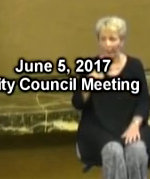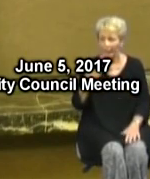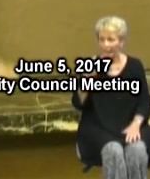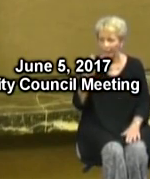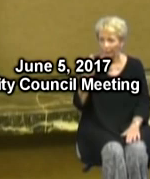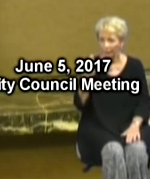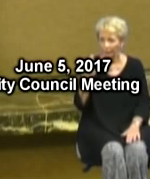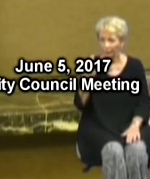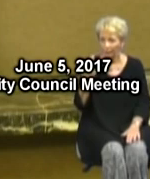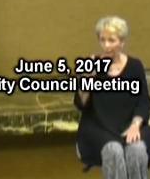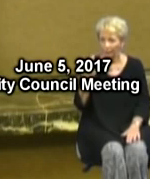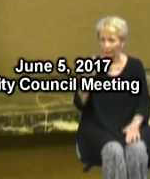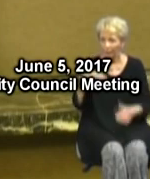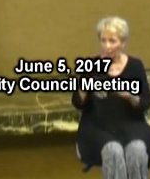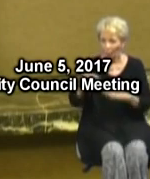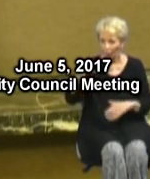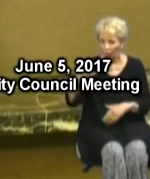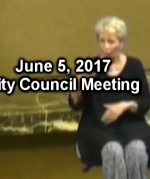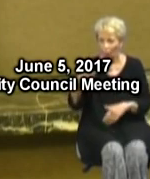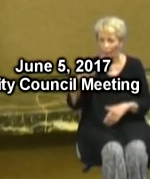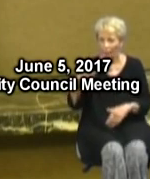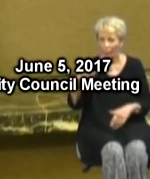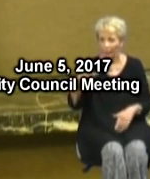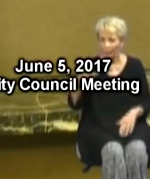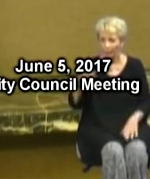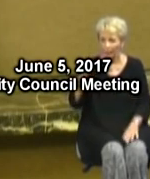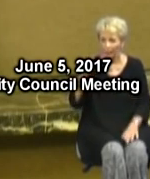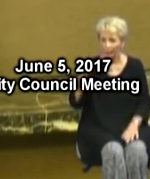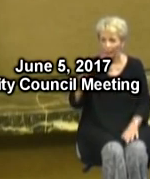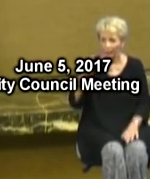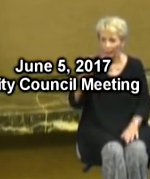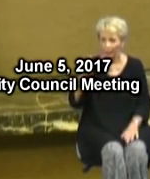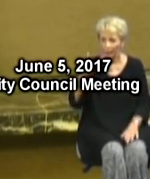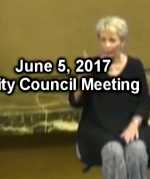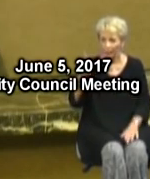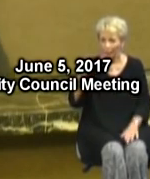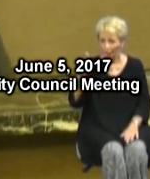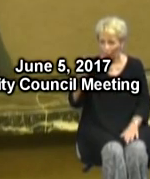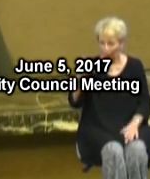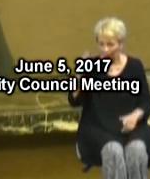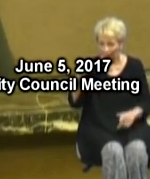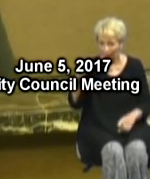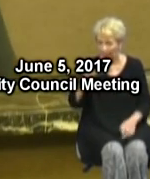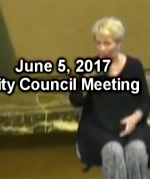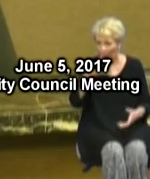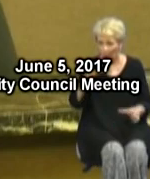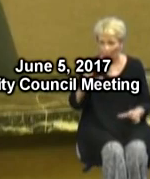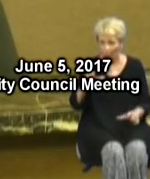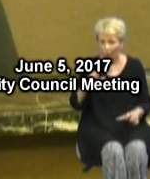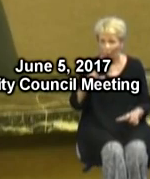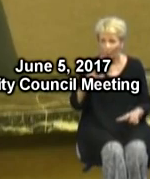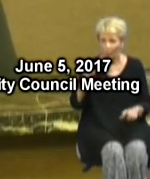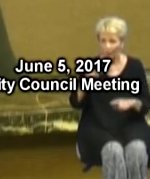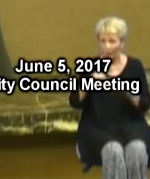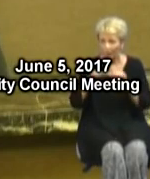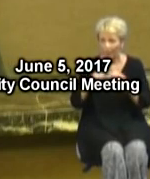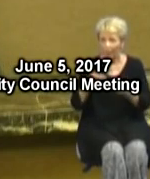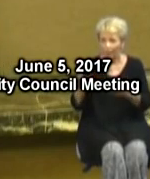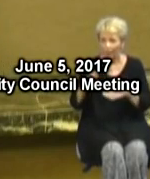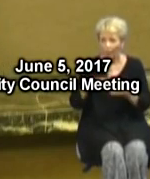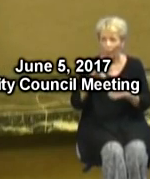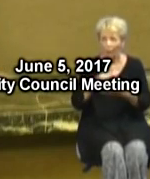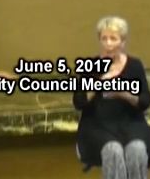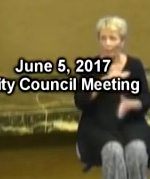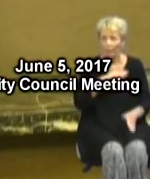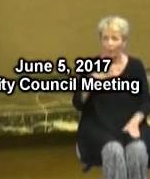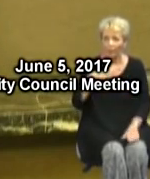interest to go into the third seat. David Kirk has decided that he is unable to continue serving on that